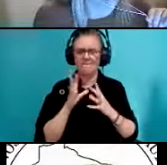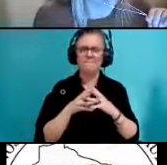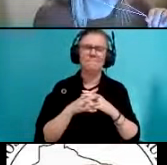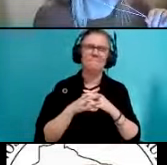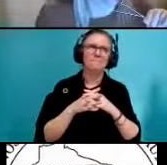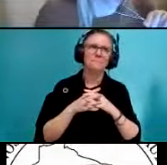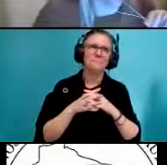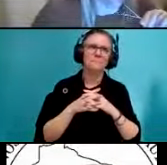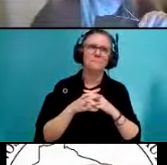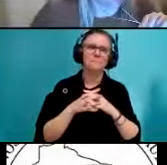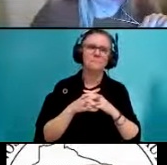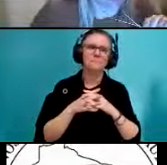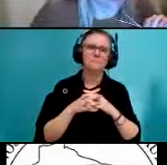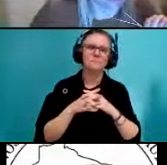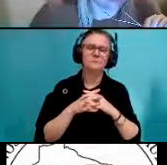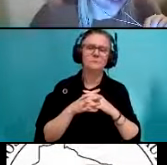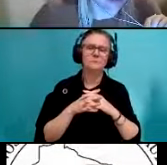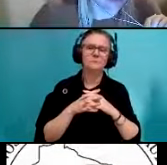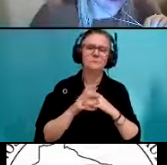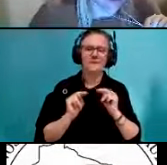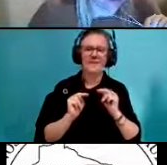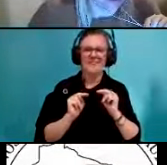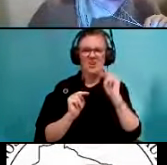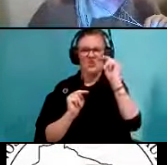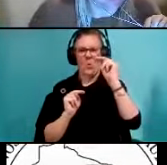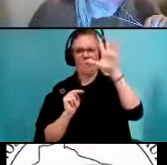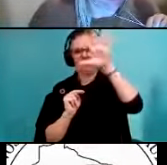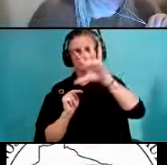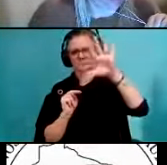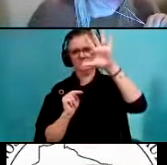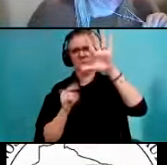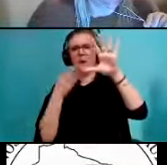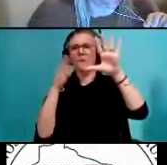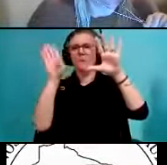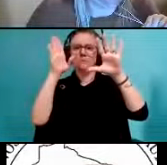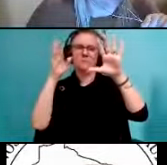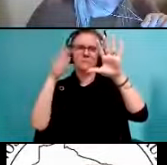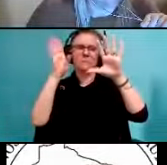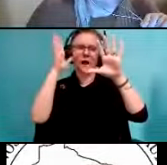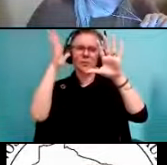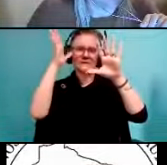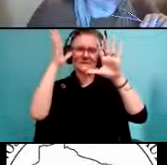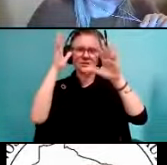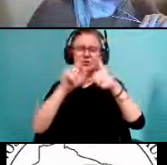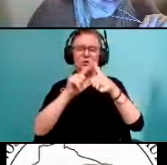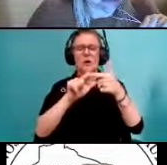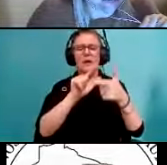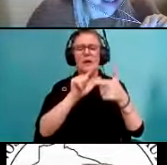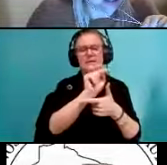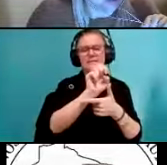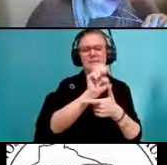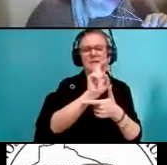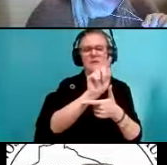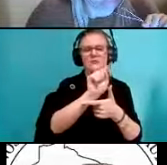So starting on the far north end in the Brown Deer area on Teutonia between Bradley and